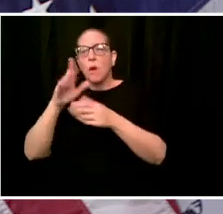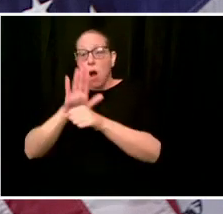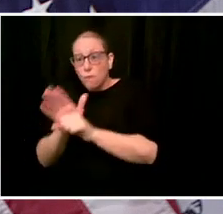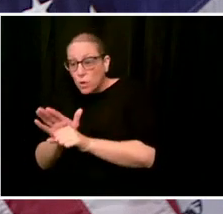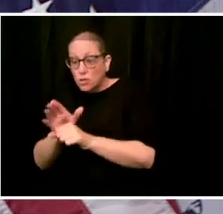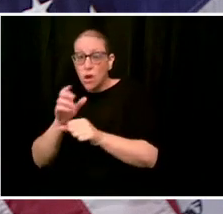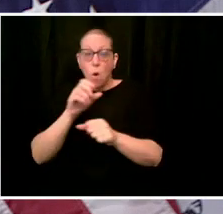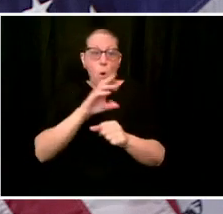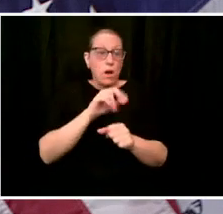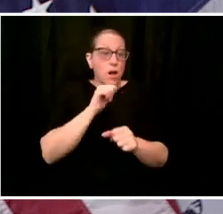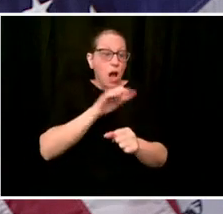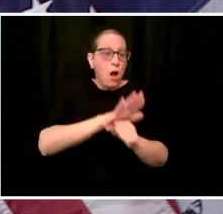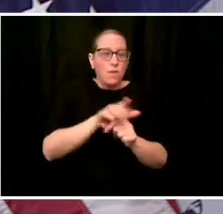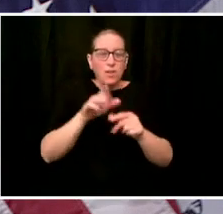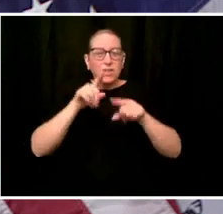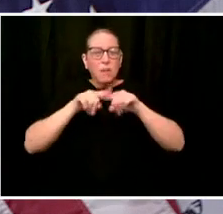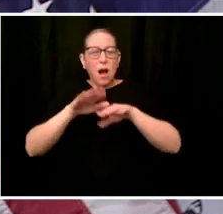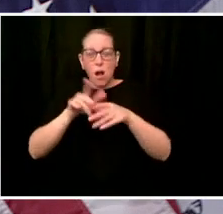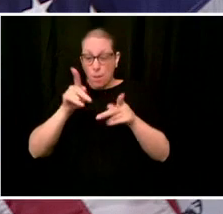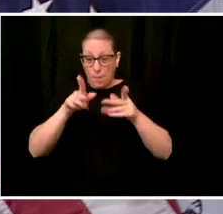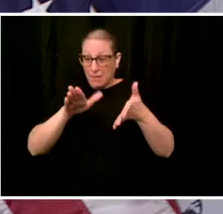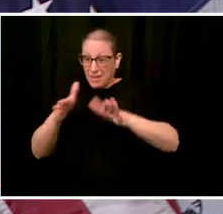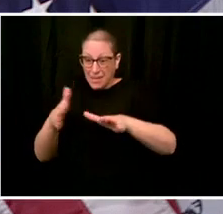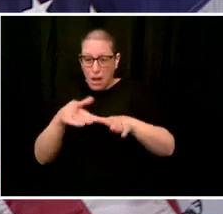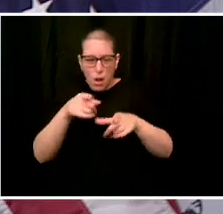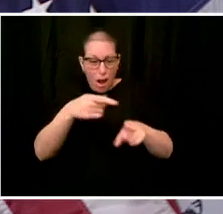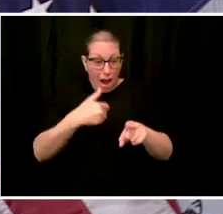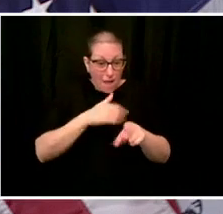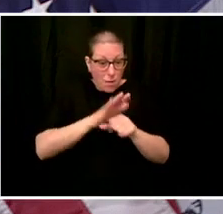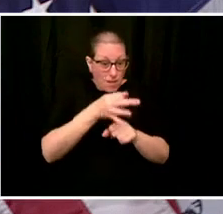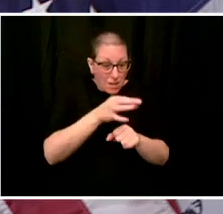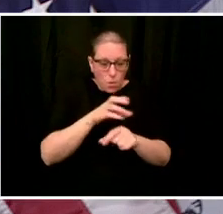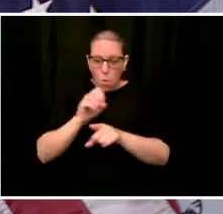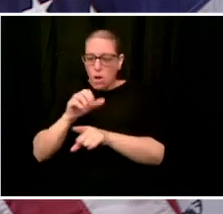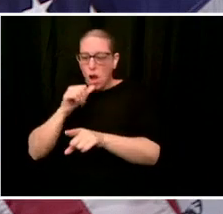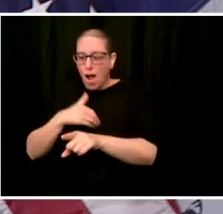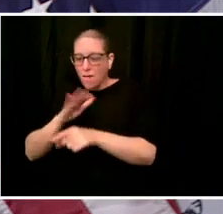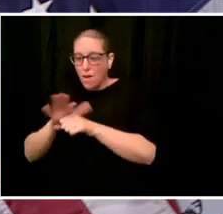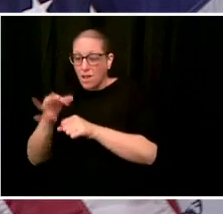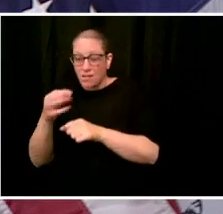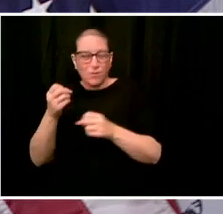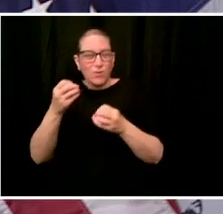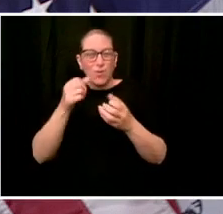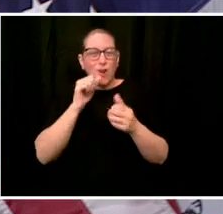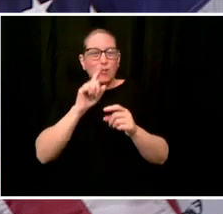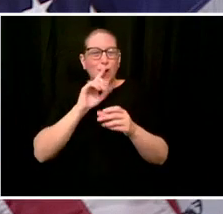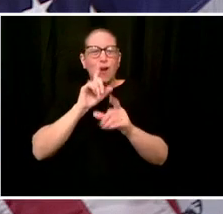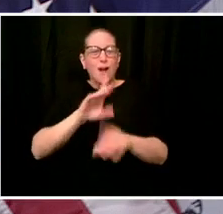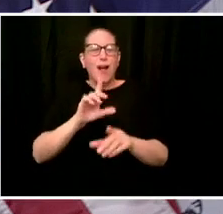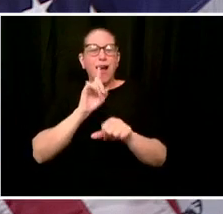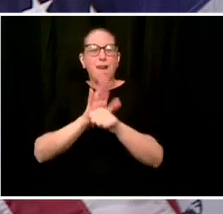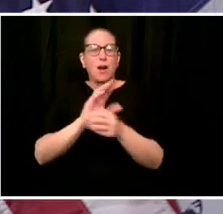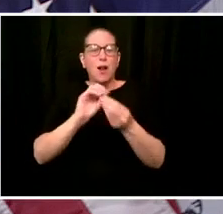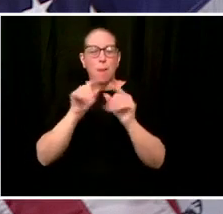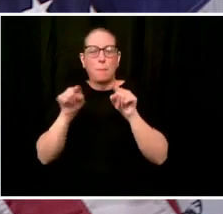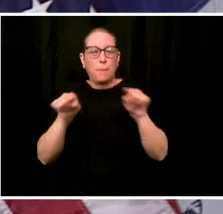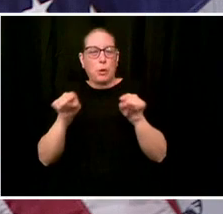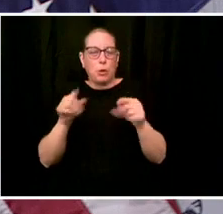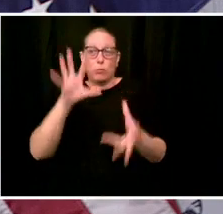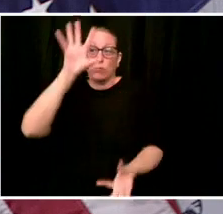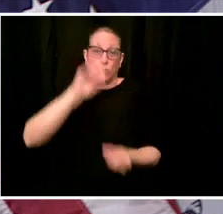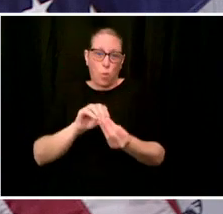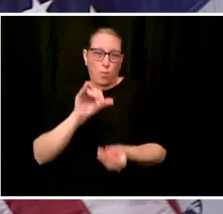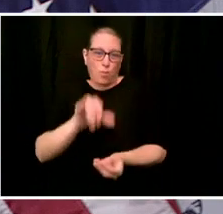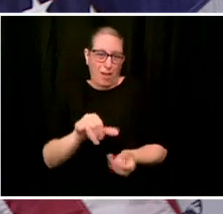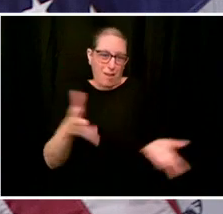COVID-19 as well. So we do need to know, does it tell us something different is really the question. Does it tell us